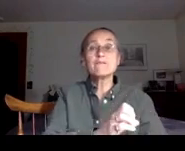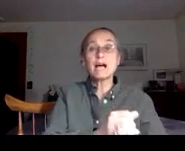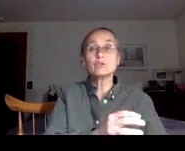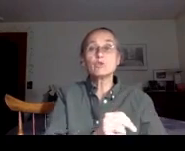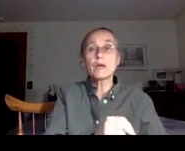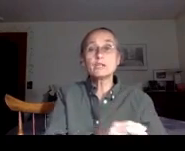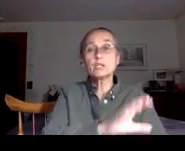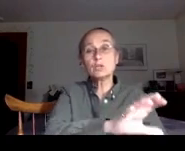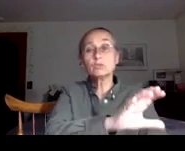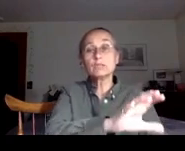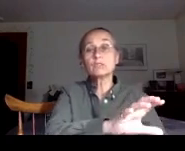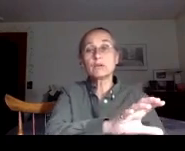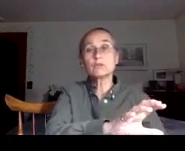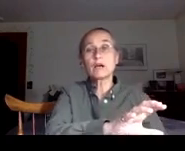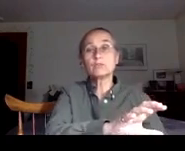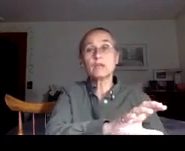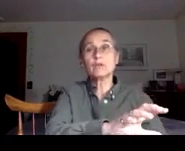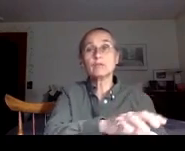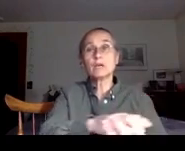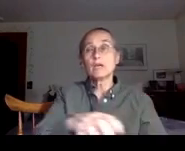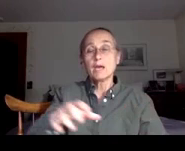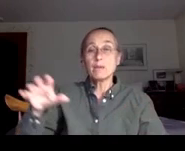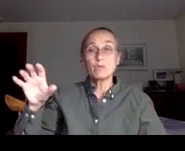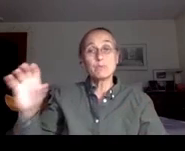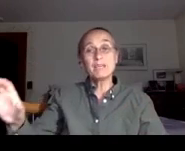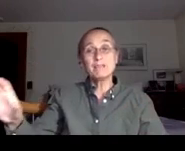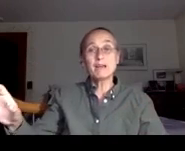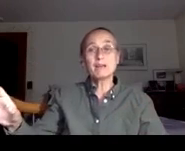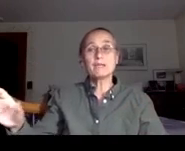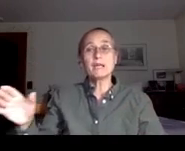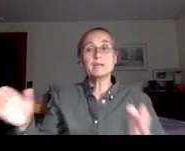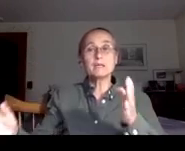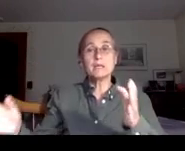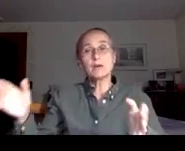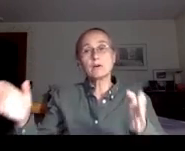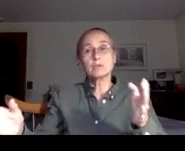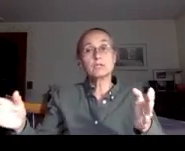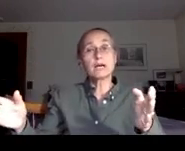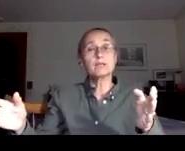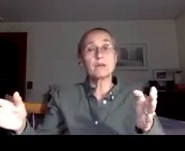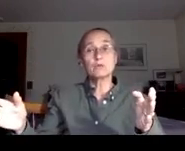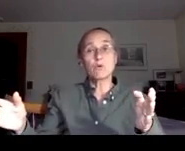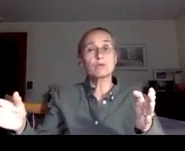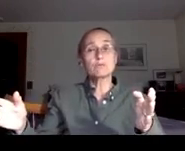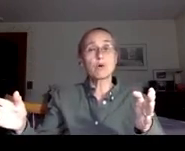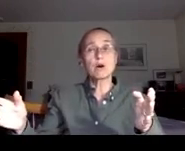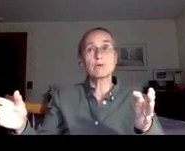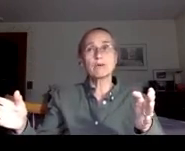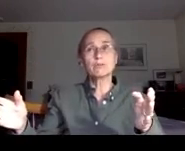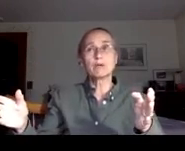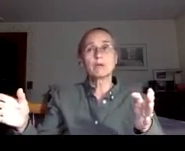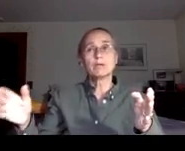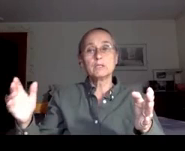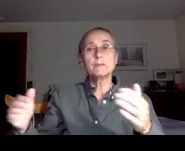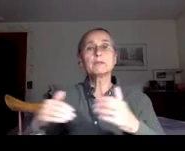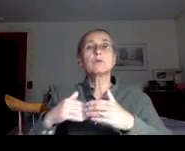year evaluation using a standardized test and may repeat that at the end of the year to document growth and